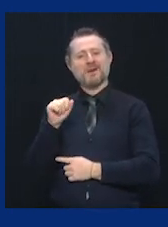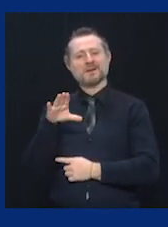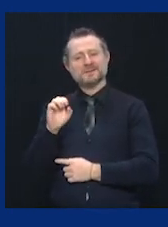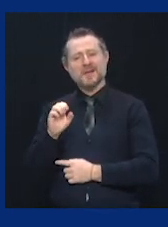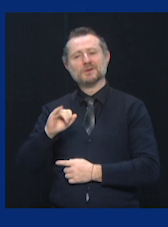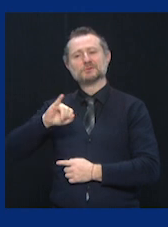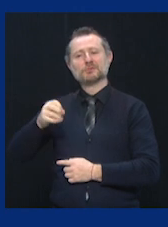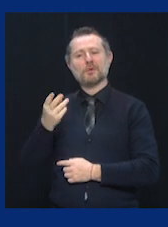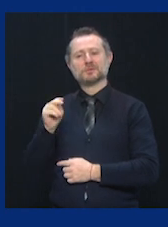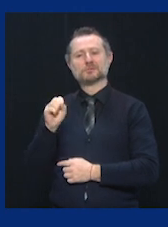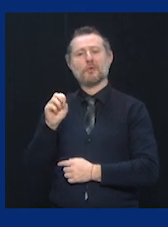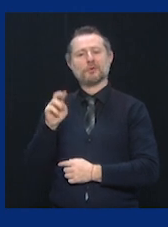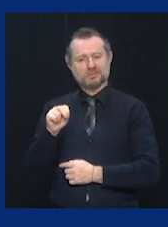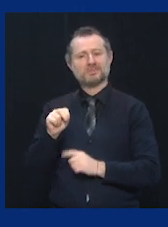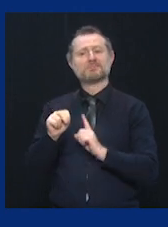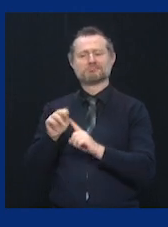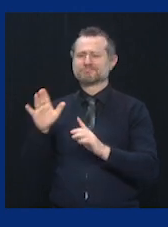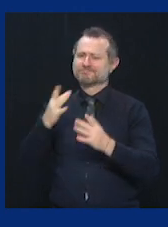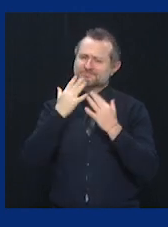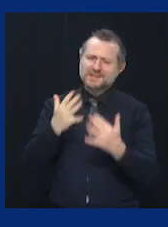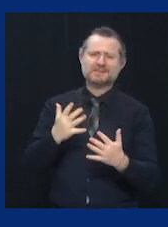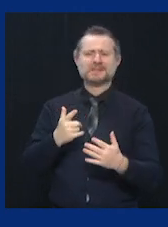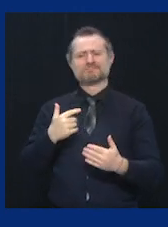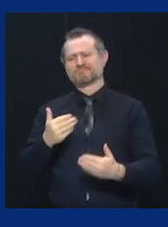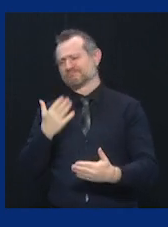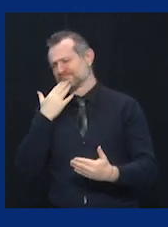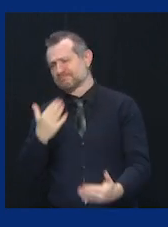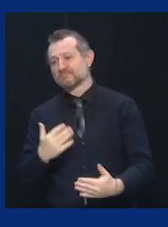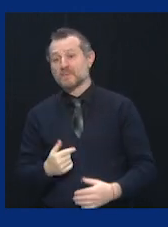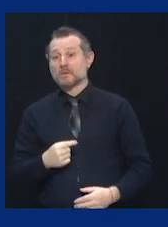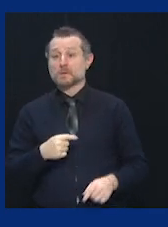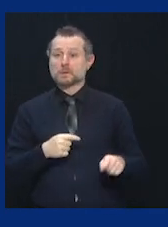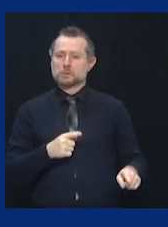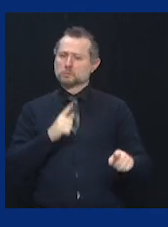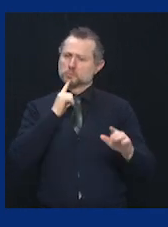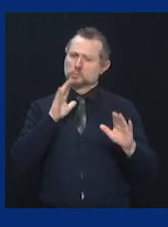here and talk about great work and life-saving work.